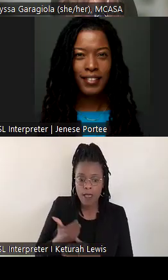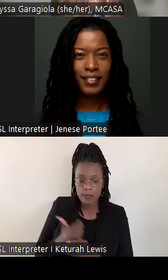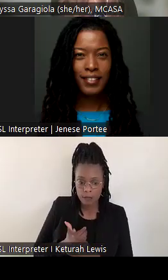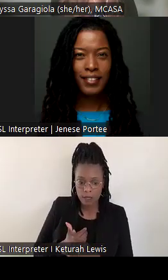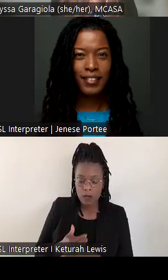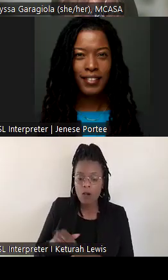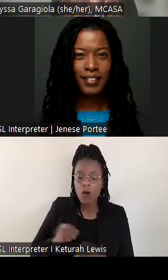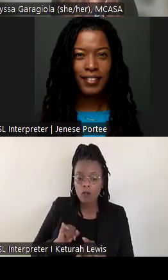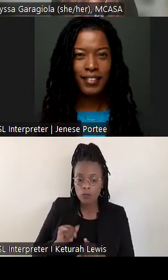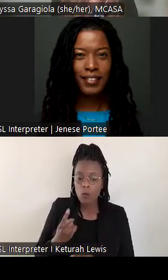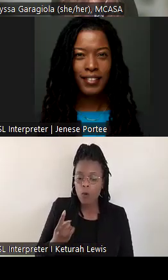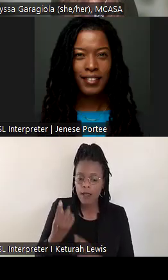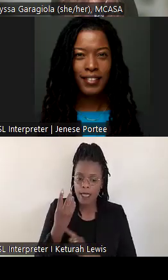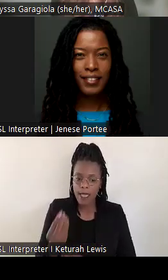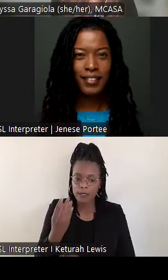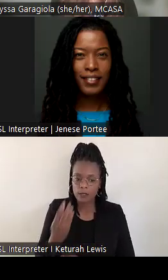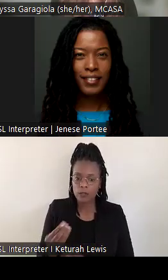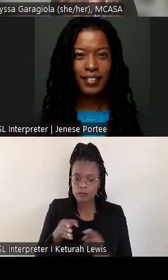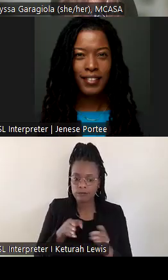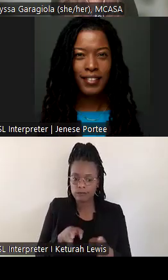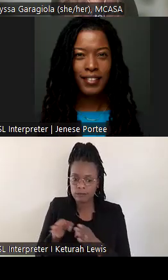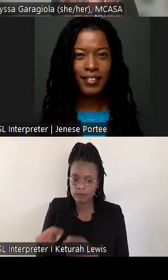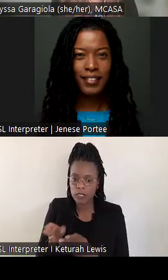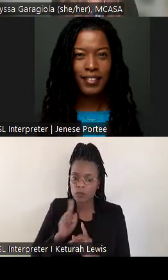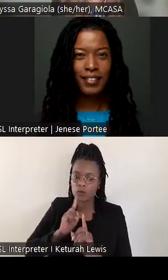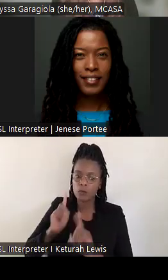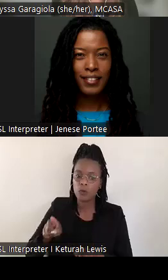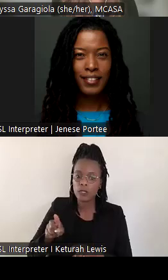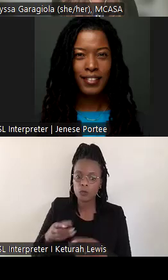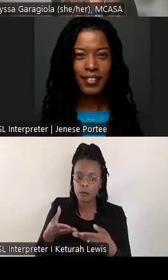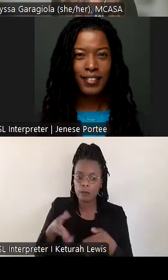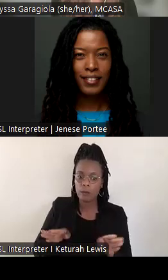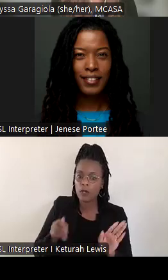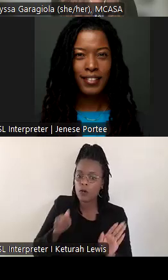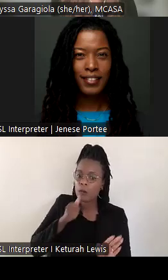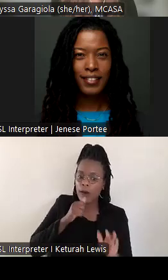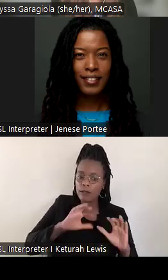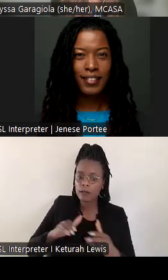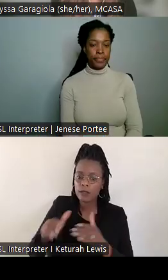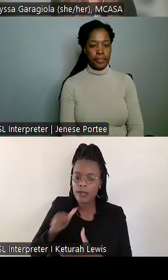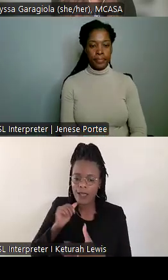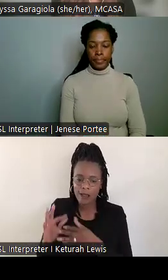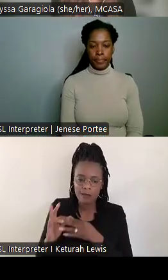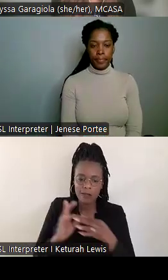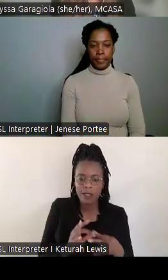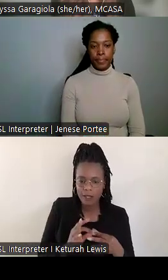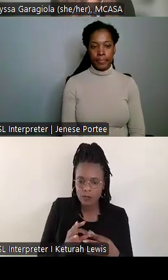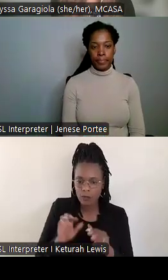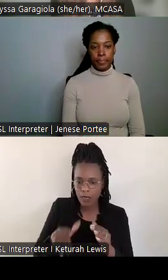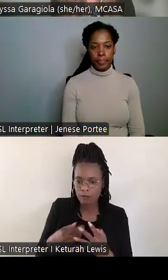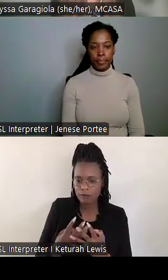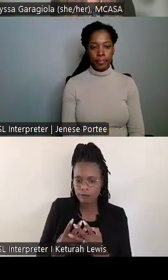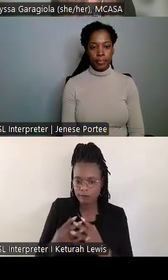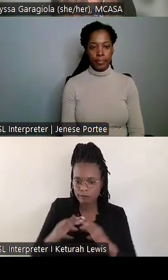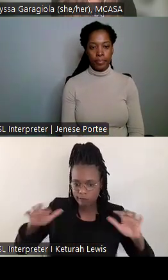externally to a public or private entity or office that is not affiliated with the correctional agency.